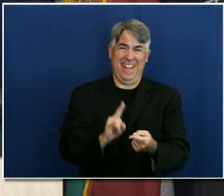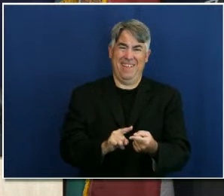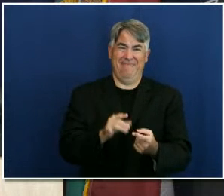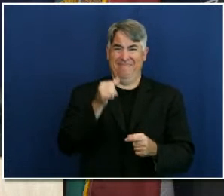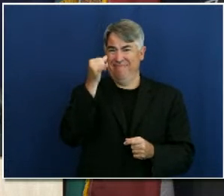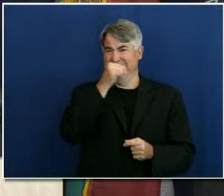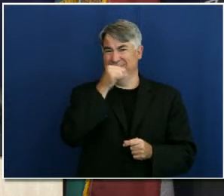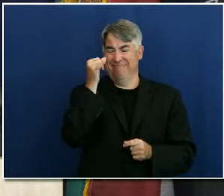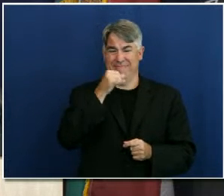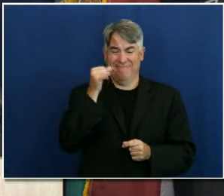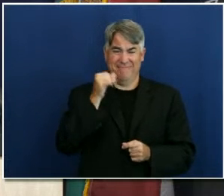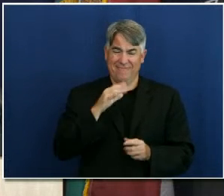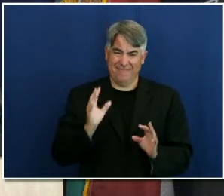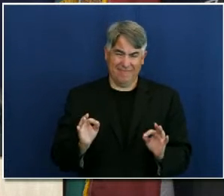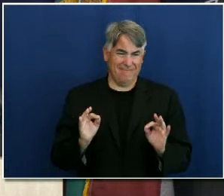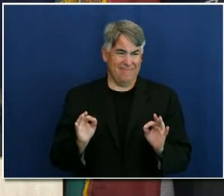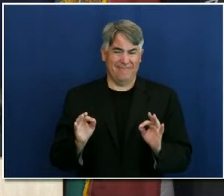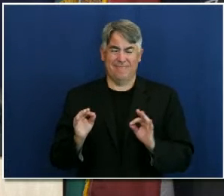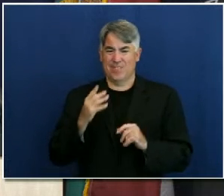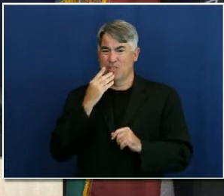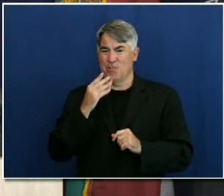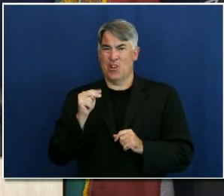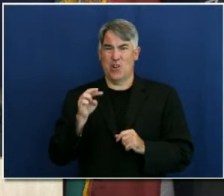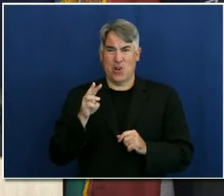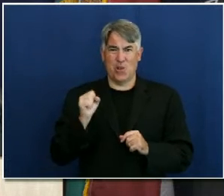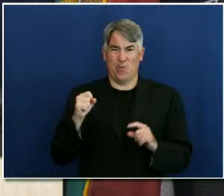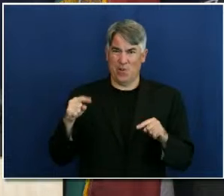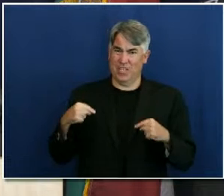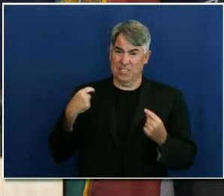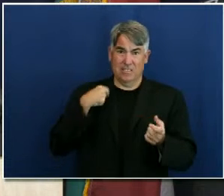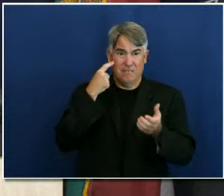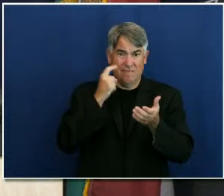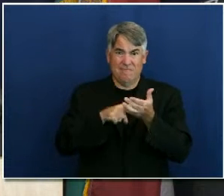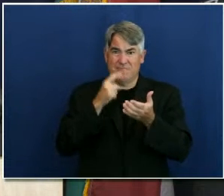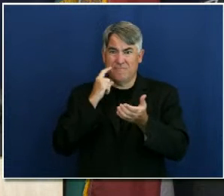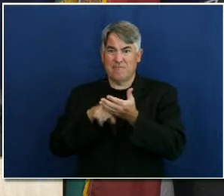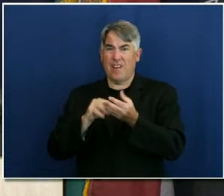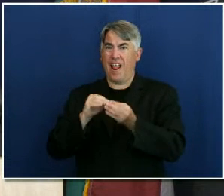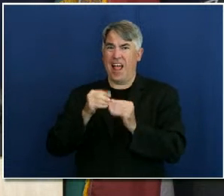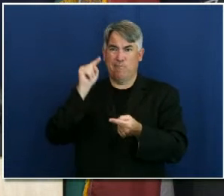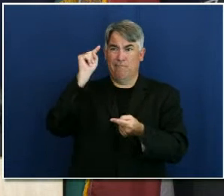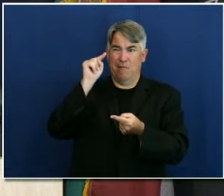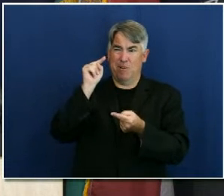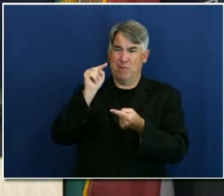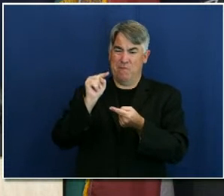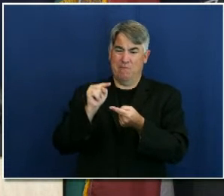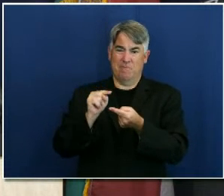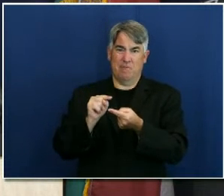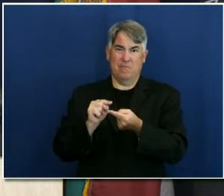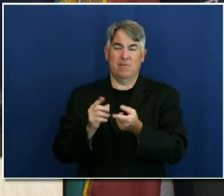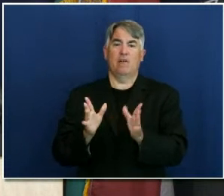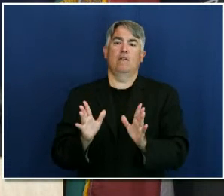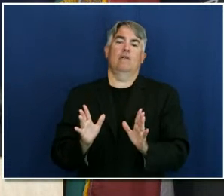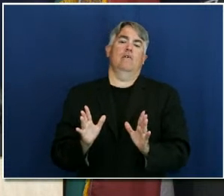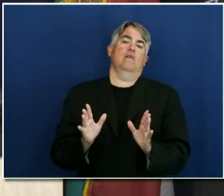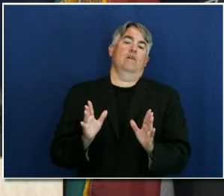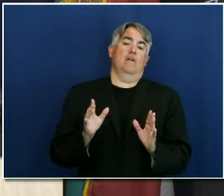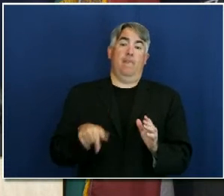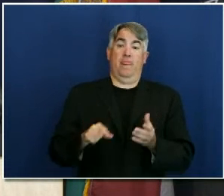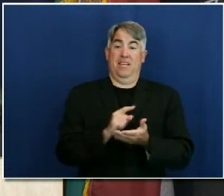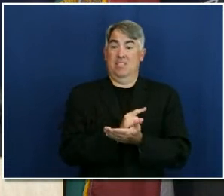numbers, but those days have strung together in a way that has our adjusted case rate for this week